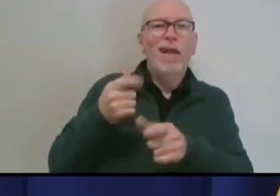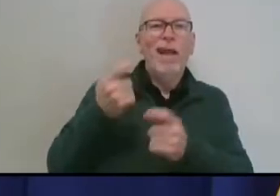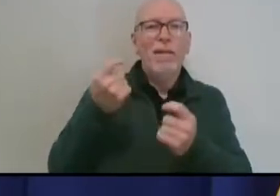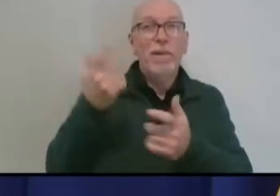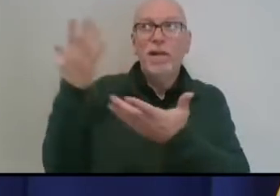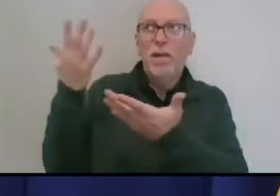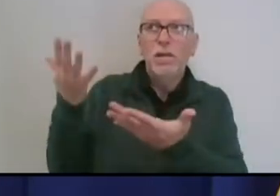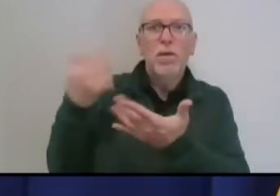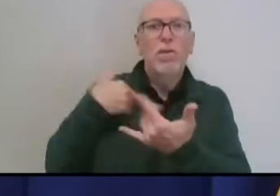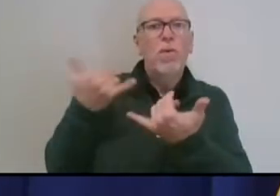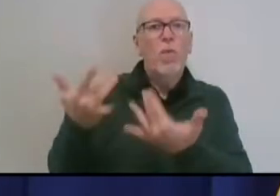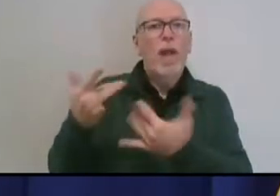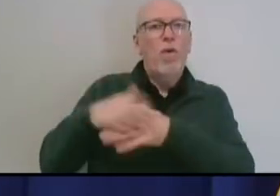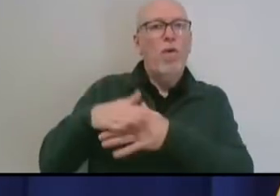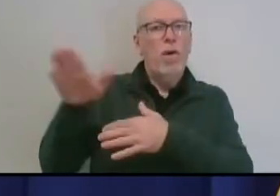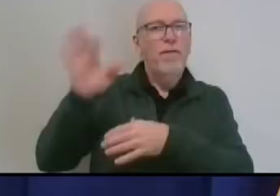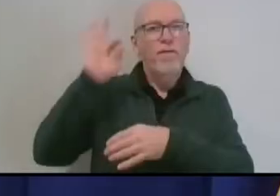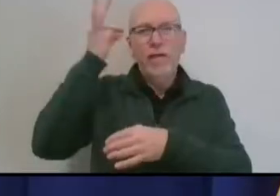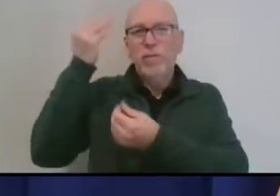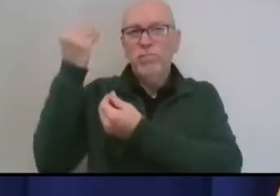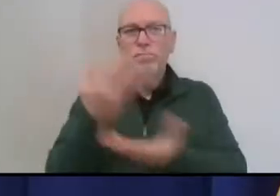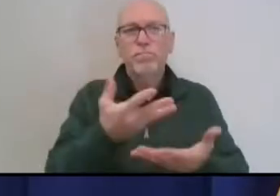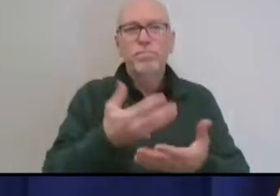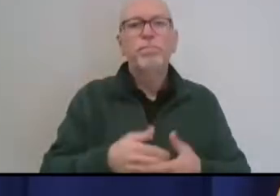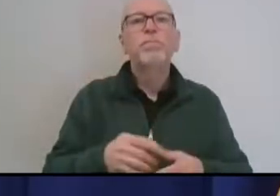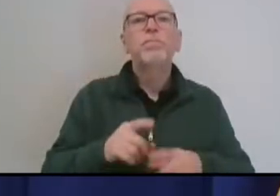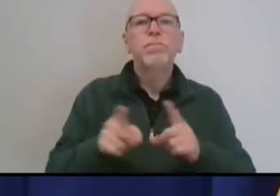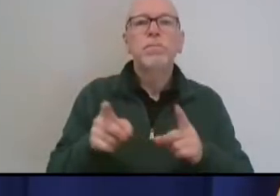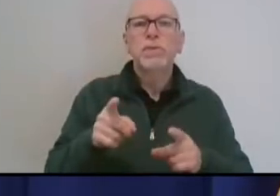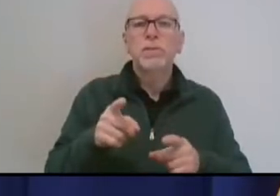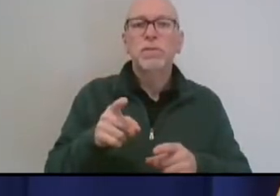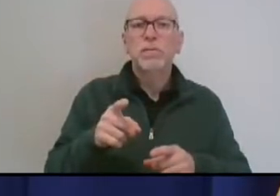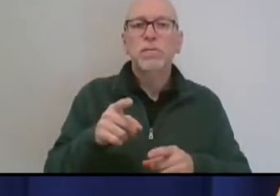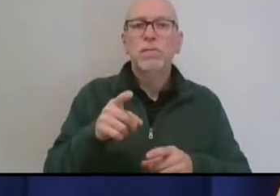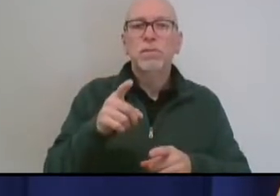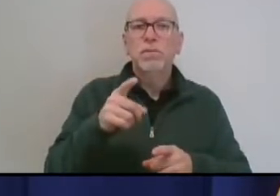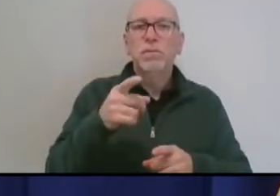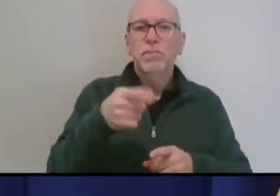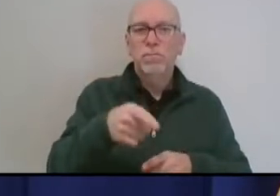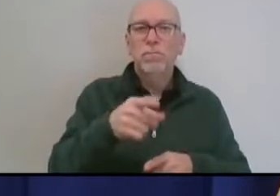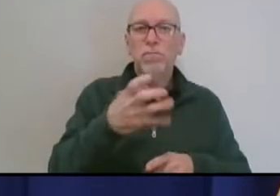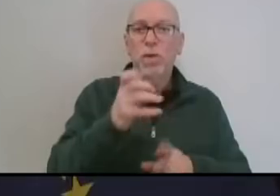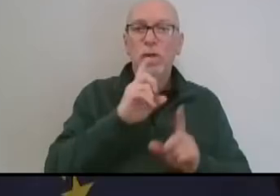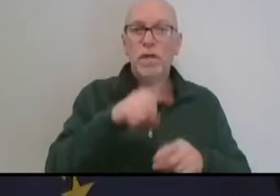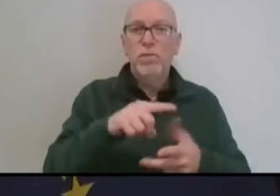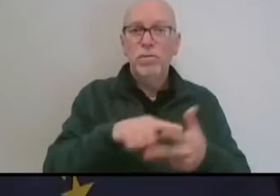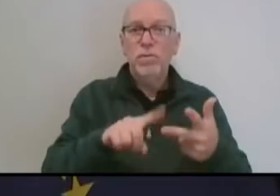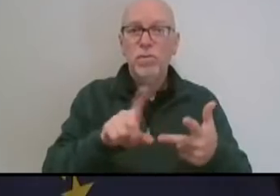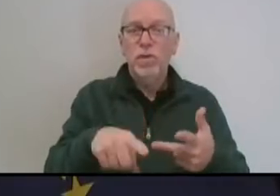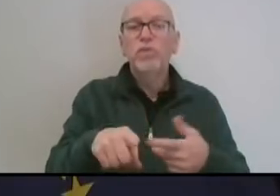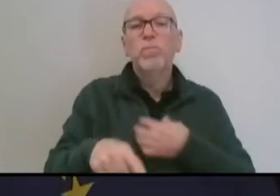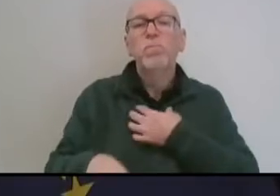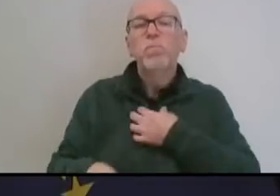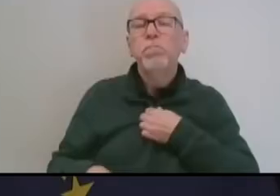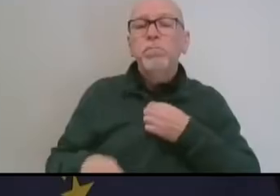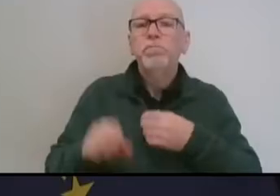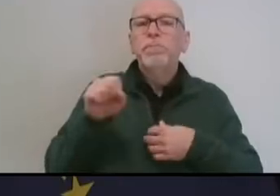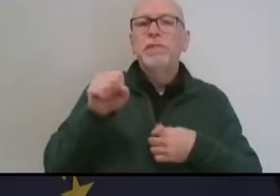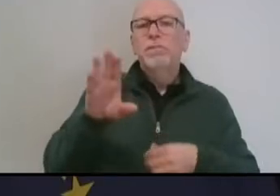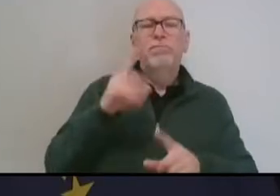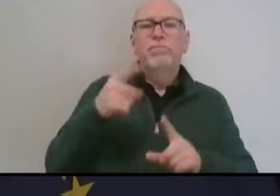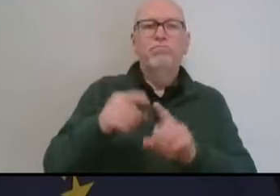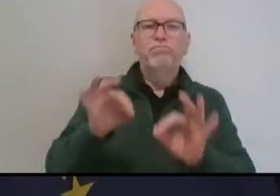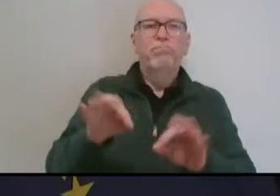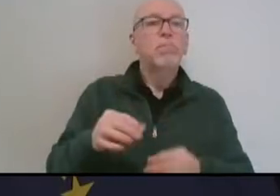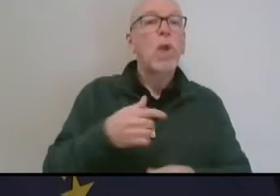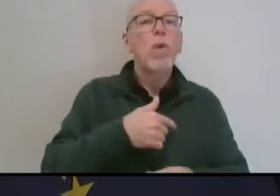trying to track spread in real time. But you want to just take 1, 2, 3, those three questions, Lindsay? Yes, Governor, your point's well taken. We're